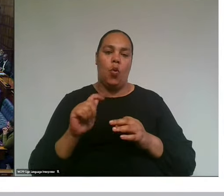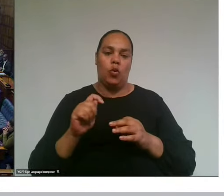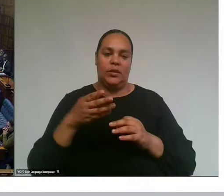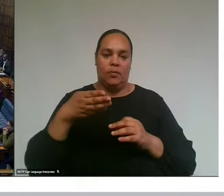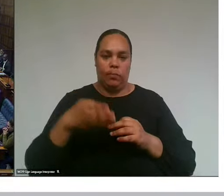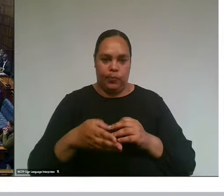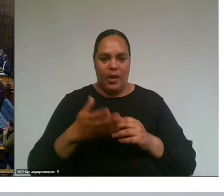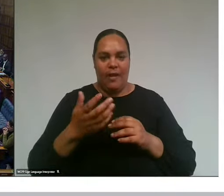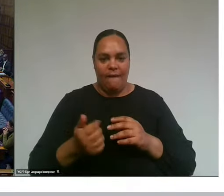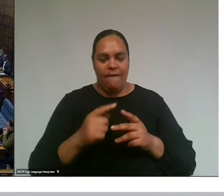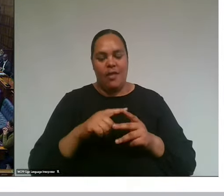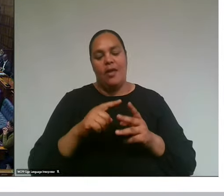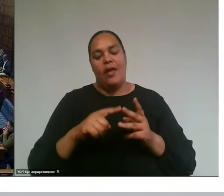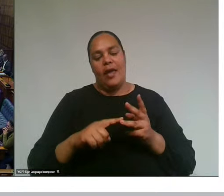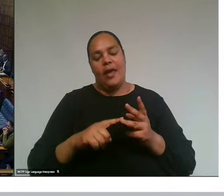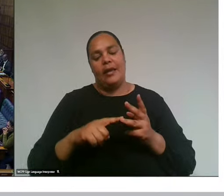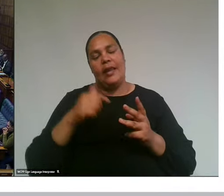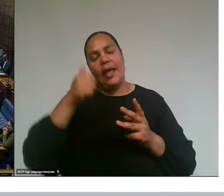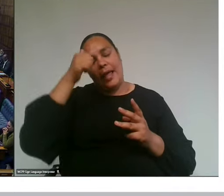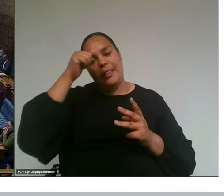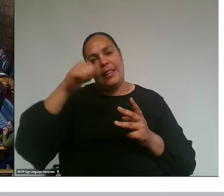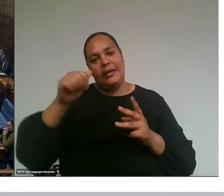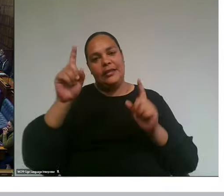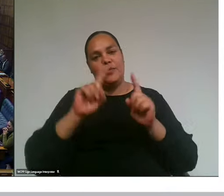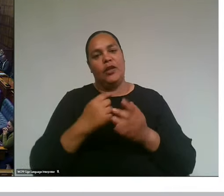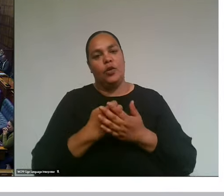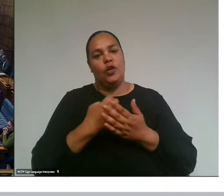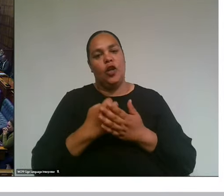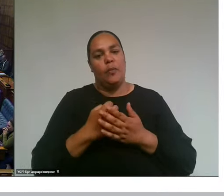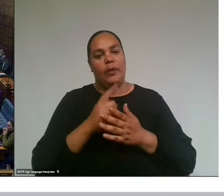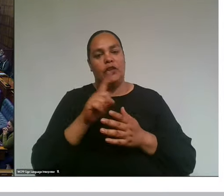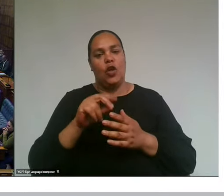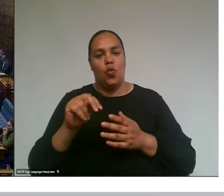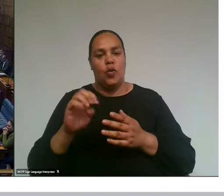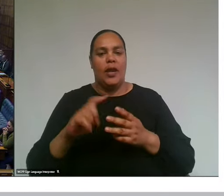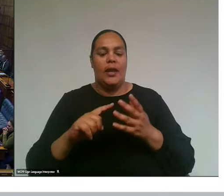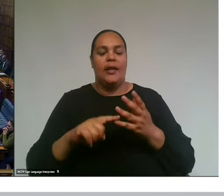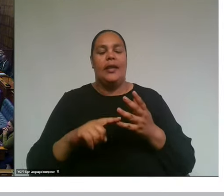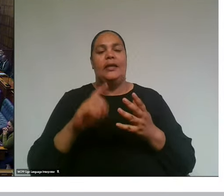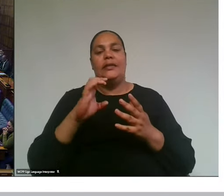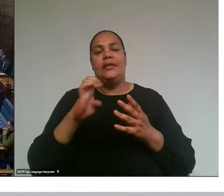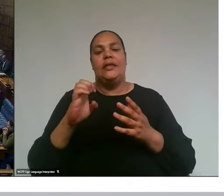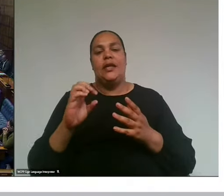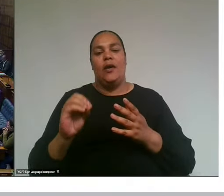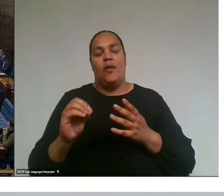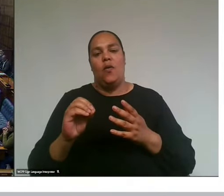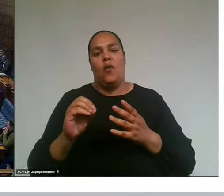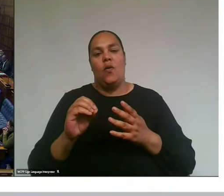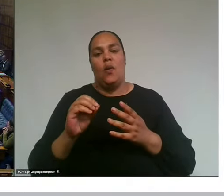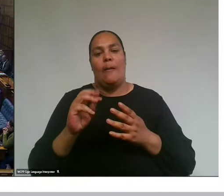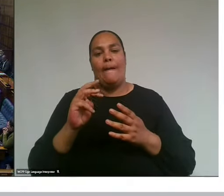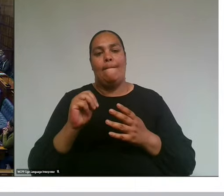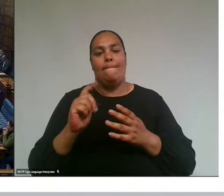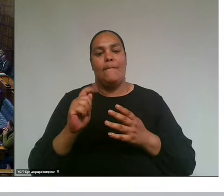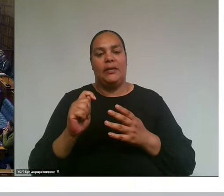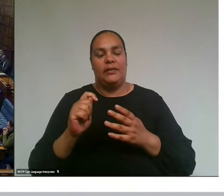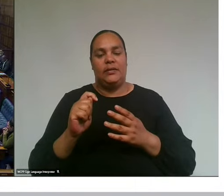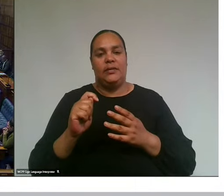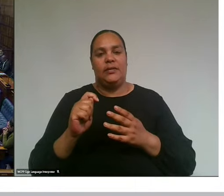here and then we have Atlanta special economic zone and we have the CEO um um Matt